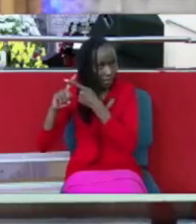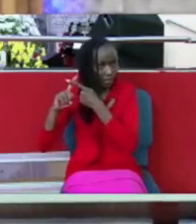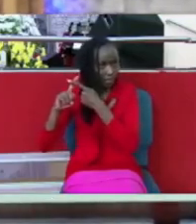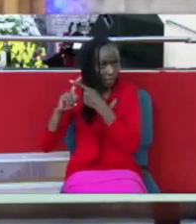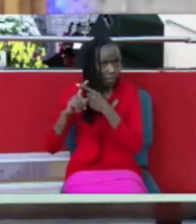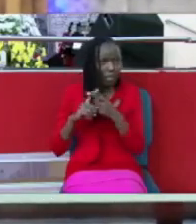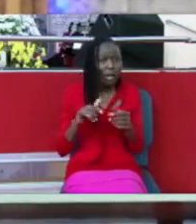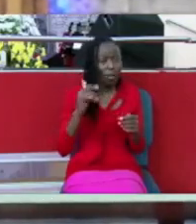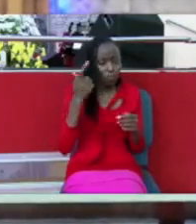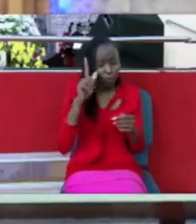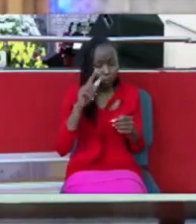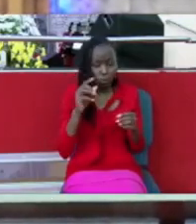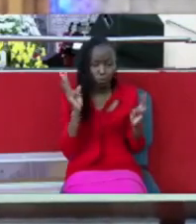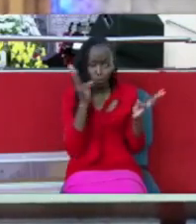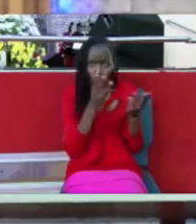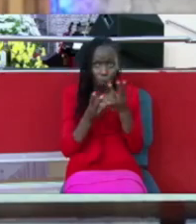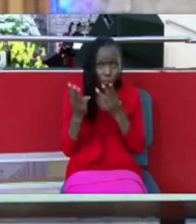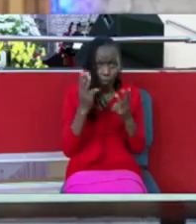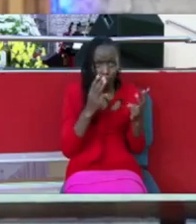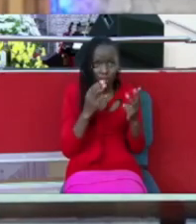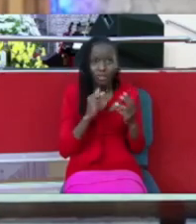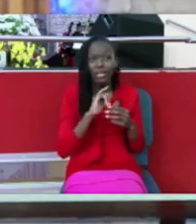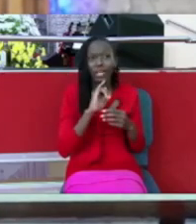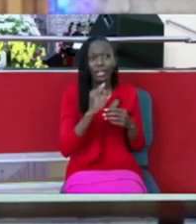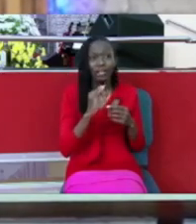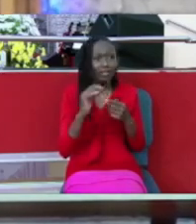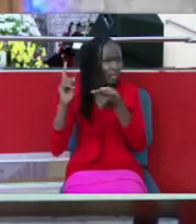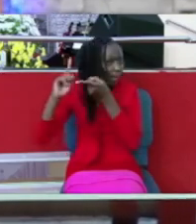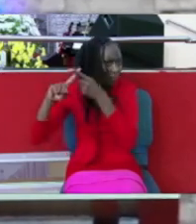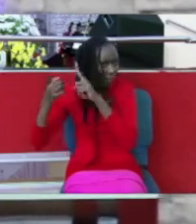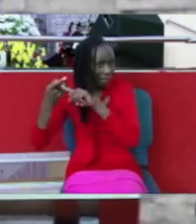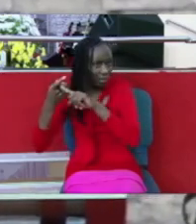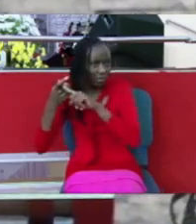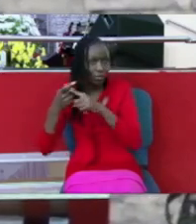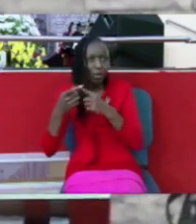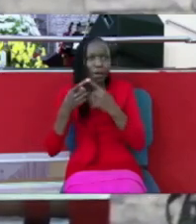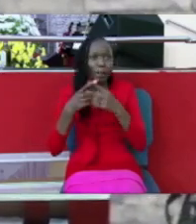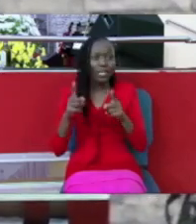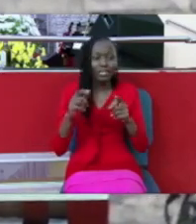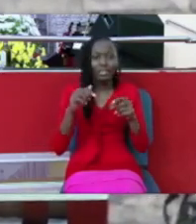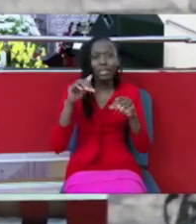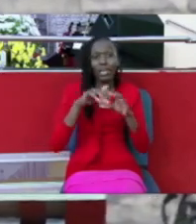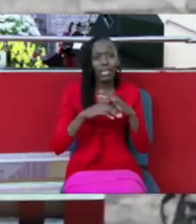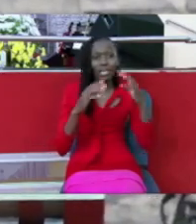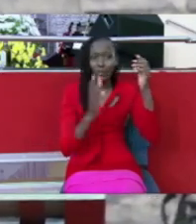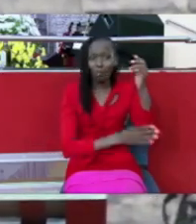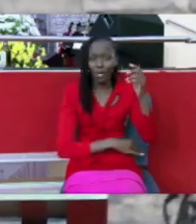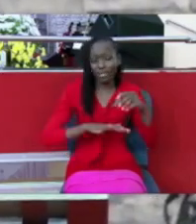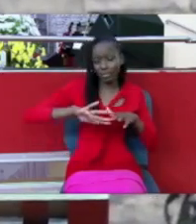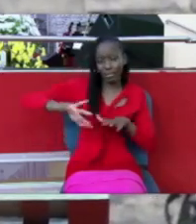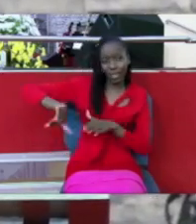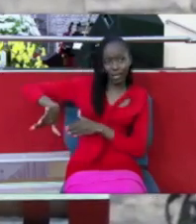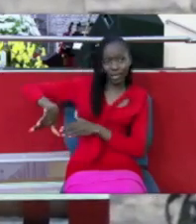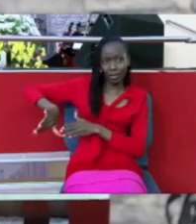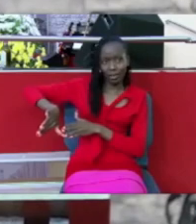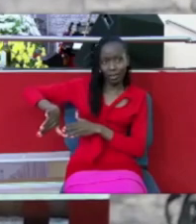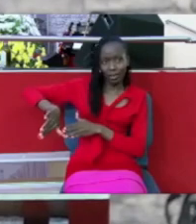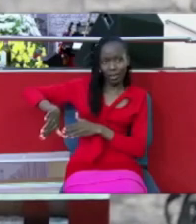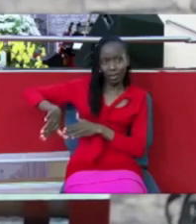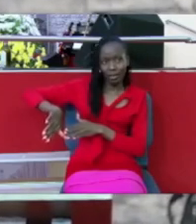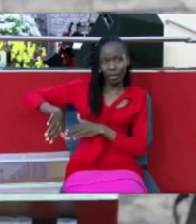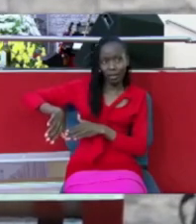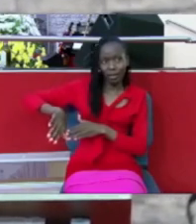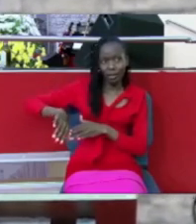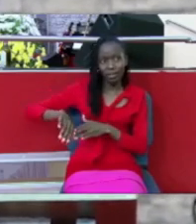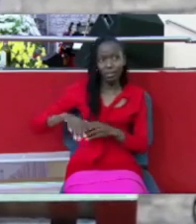Because worry is meditation but on the negative. Kuwa na hofu ni kule kutafakari but katika hali ya kinyume. So if